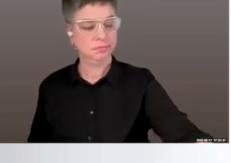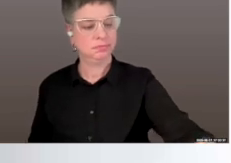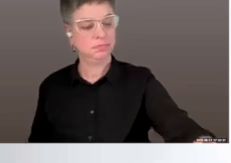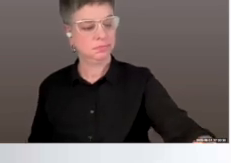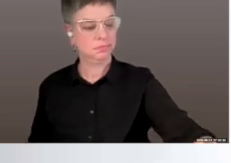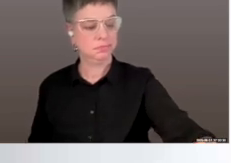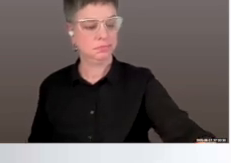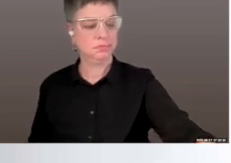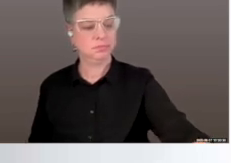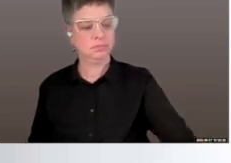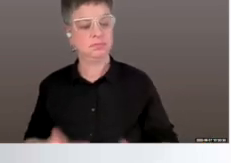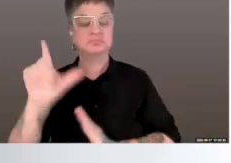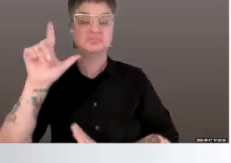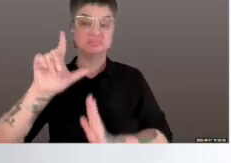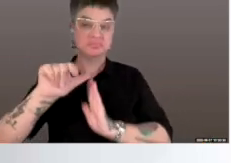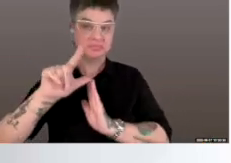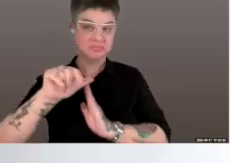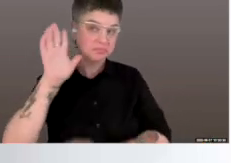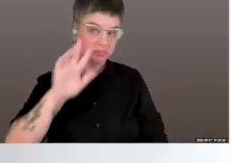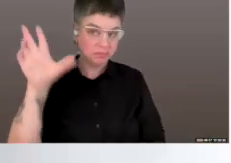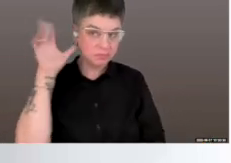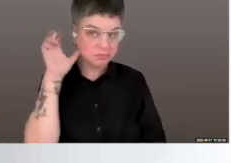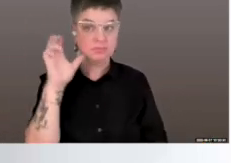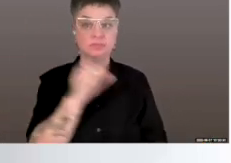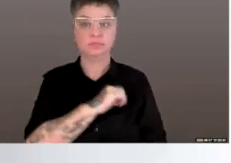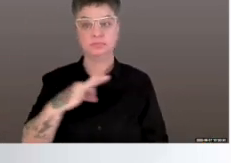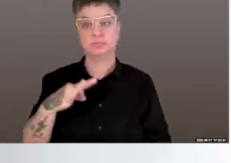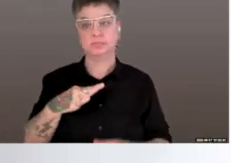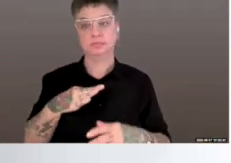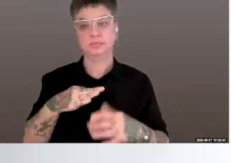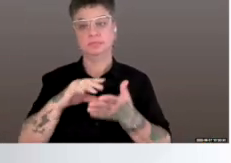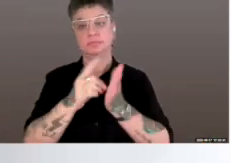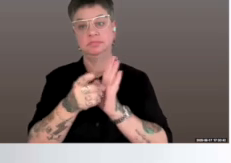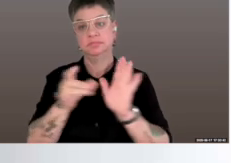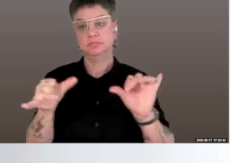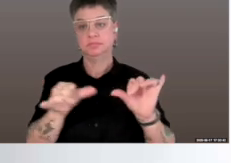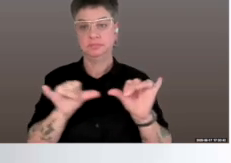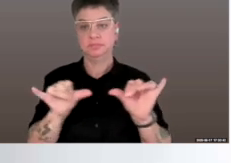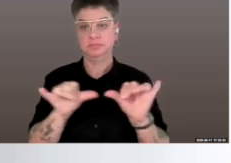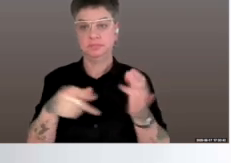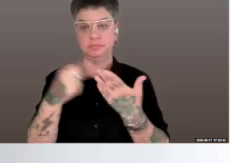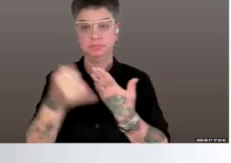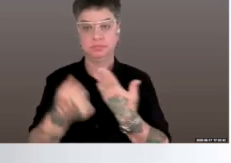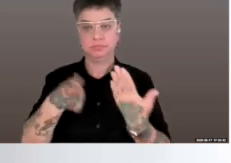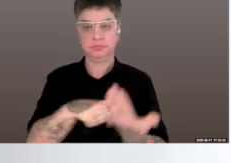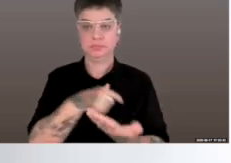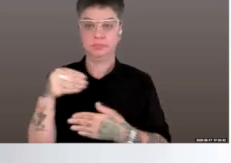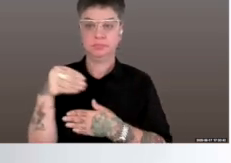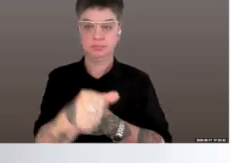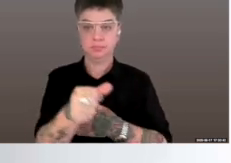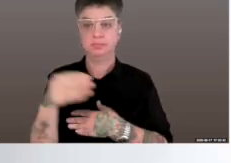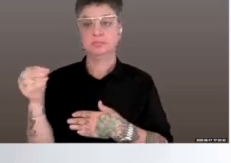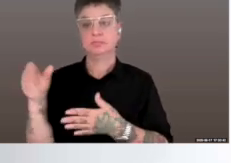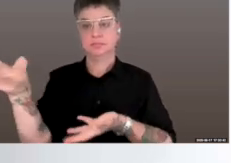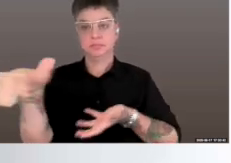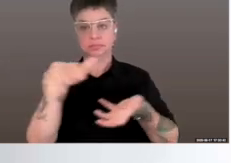projects. These terms might sound different to some of you. As I mentioned earlier in the presentation,